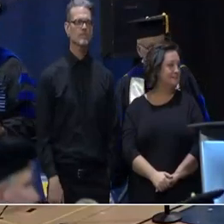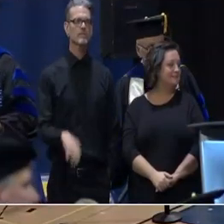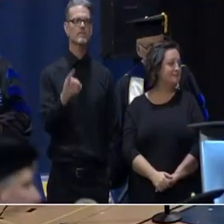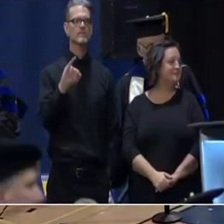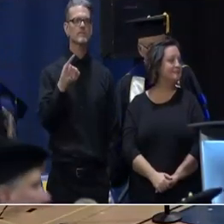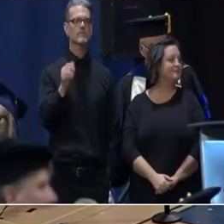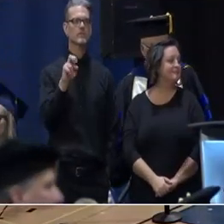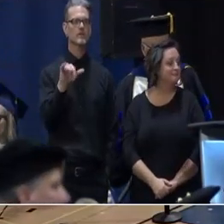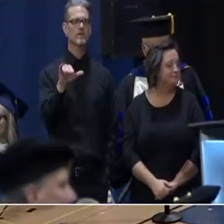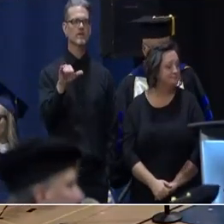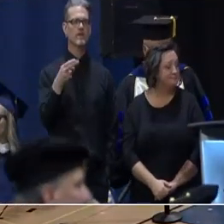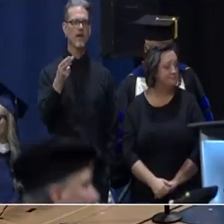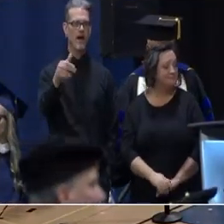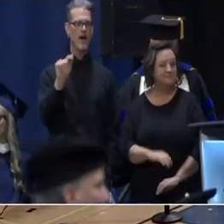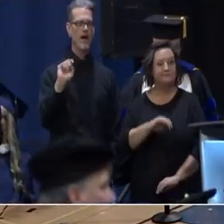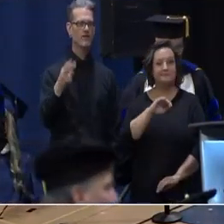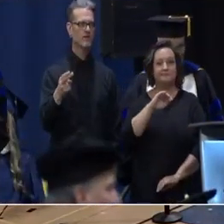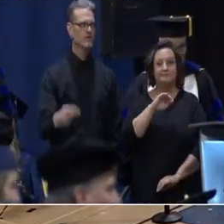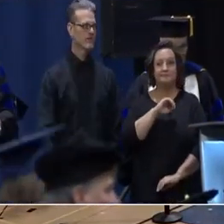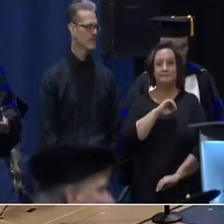Jenny Hatch.